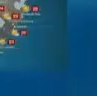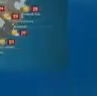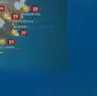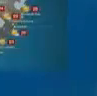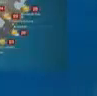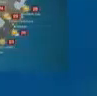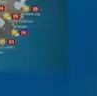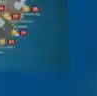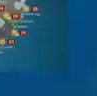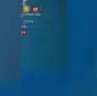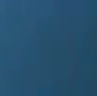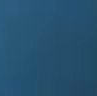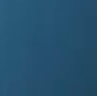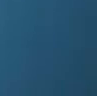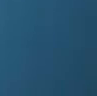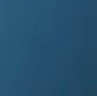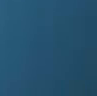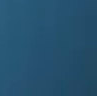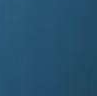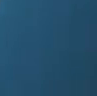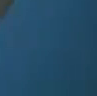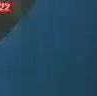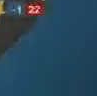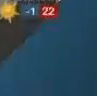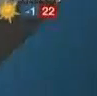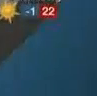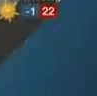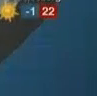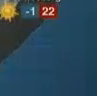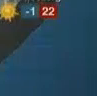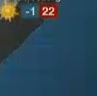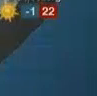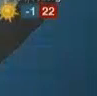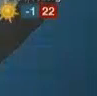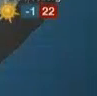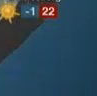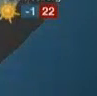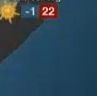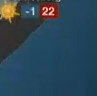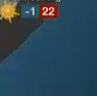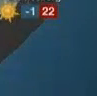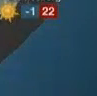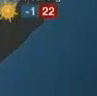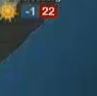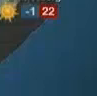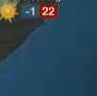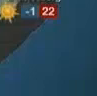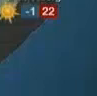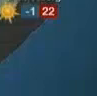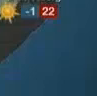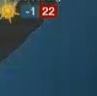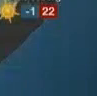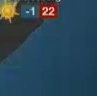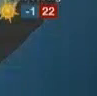over the next couple of days as well. Let's look at your detailed forecast. In the Northern Cape, a cold morning for most parts, but take a look at the temperatures